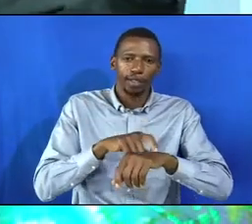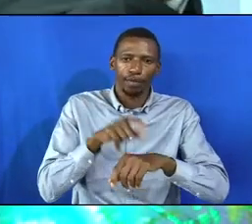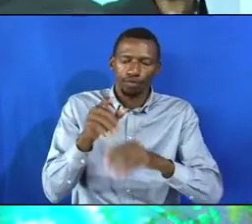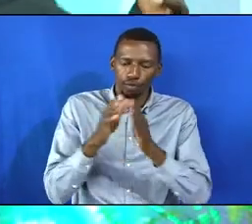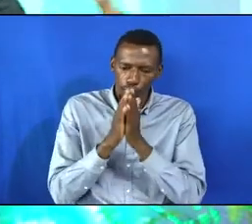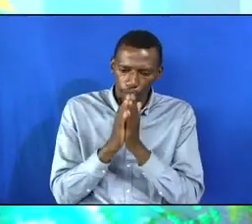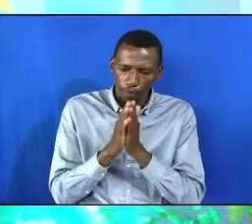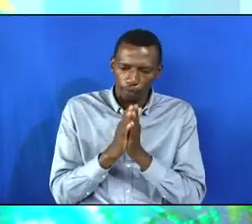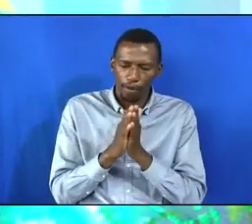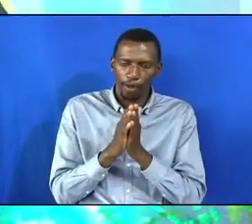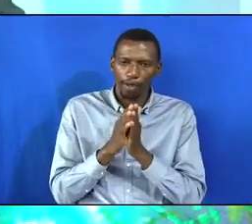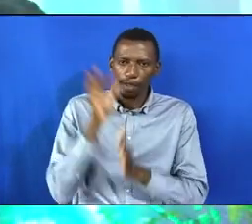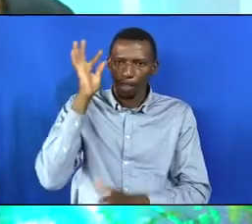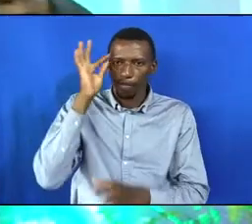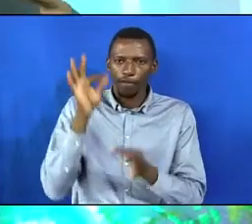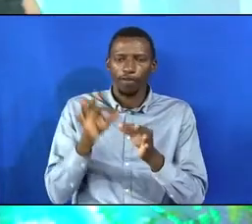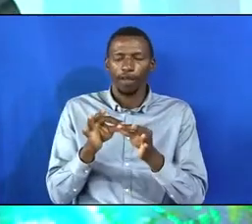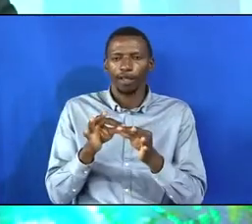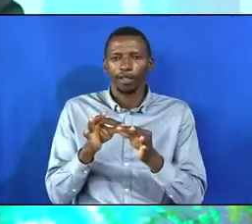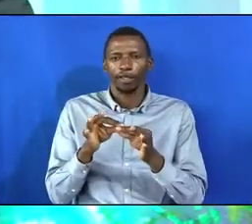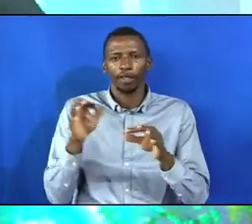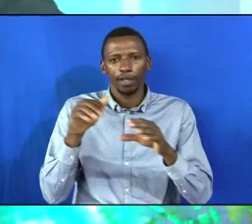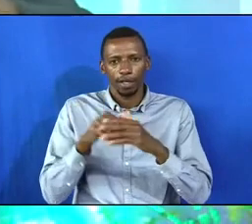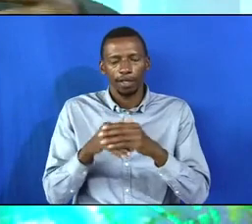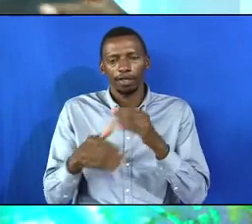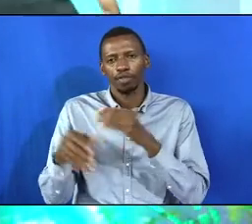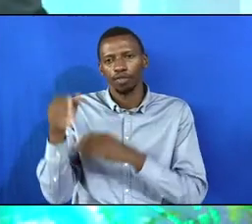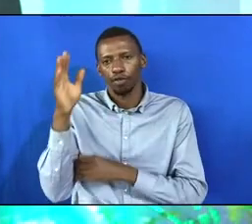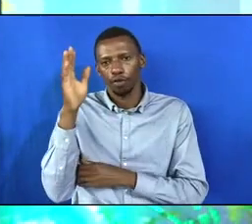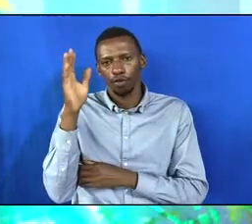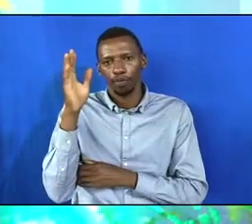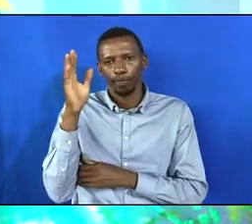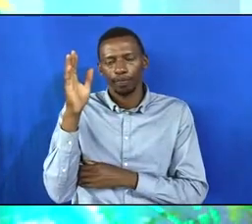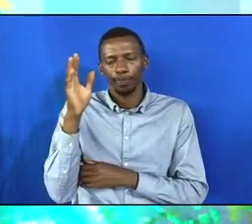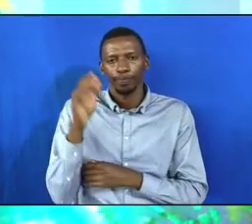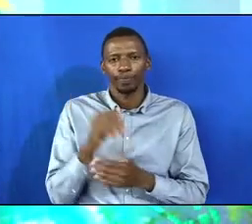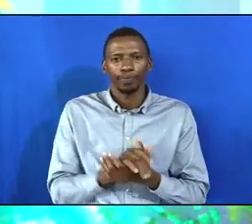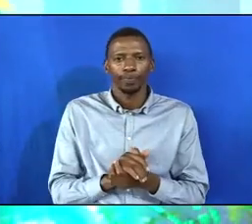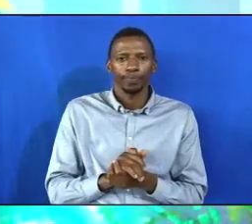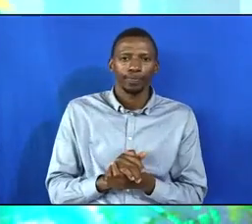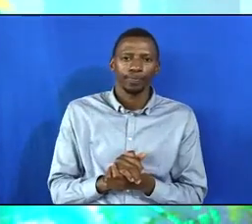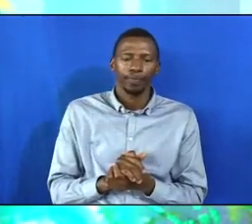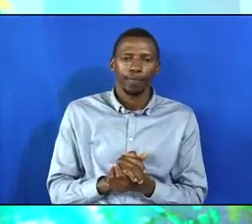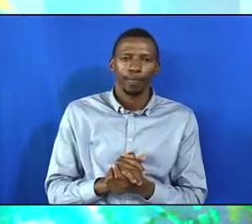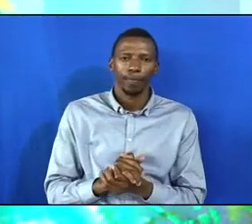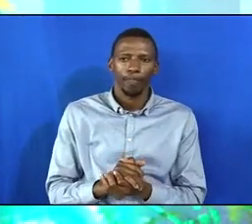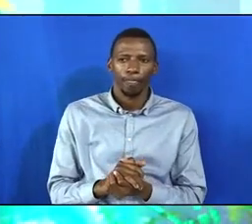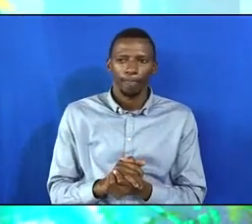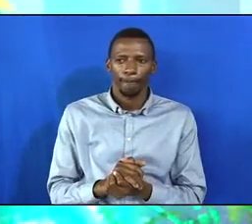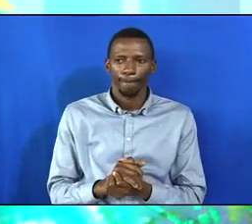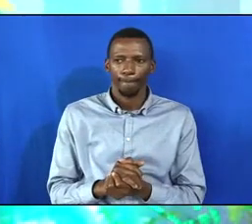earnest, agonizing faith lays hold upon the mighty arm of power.